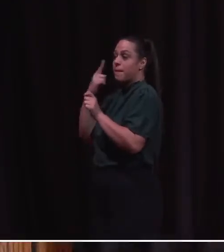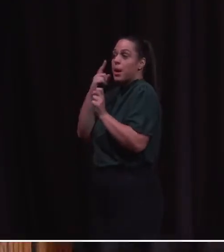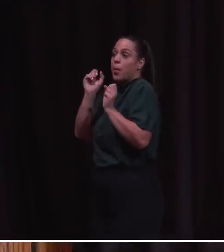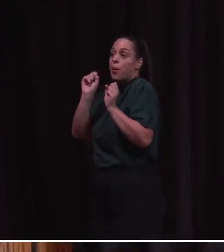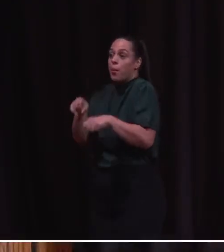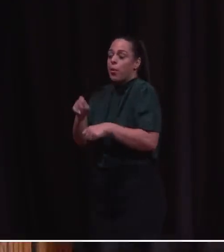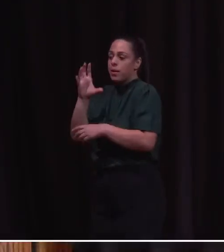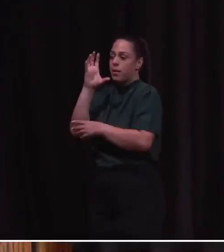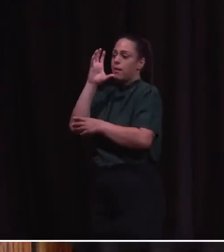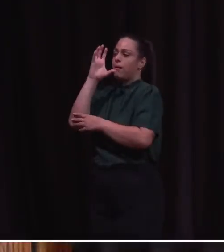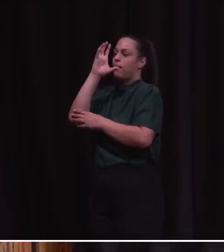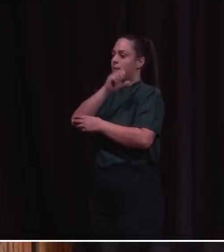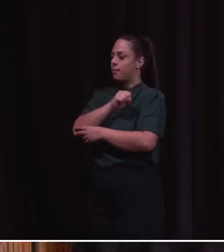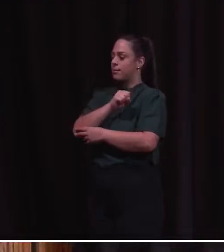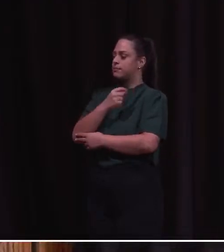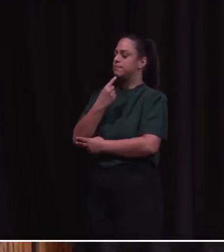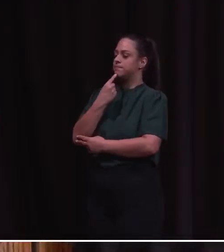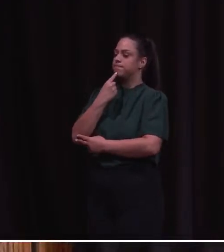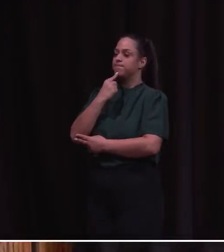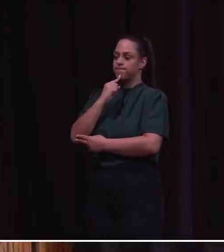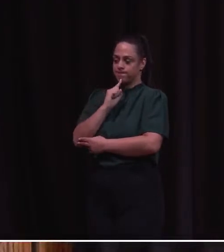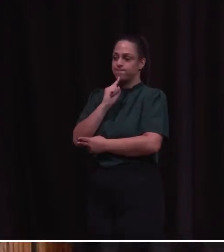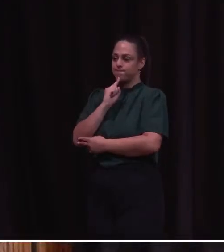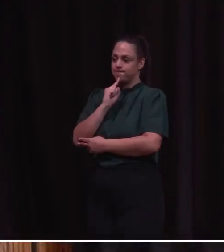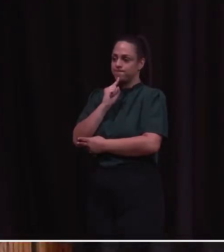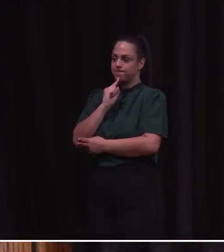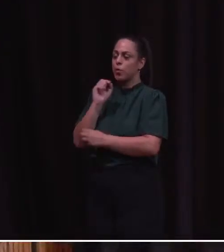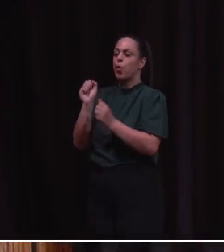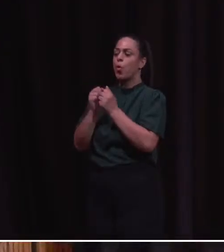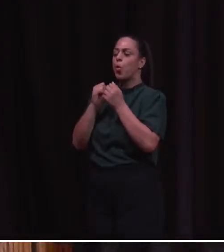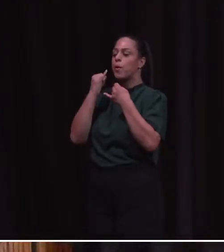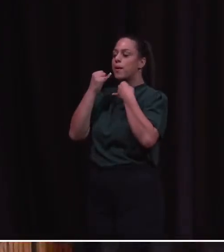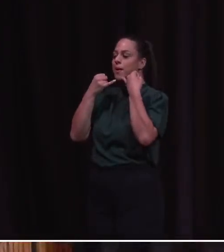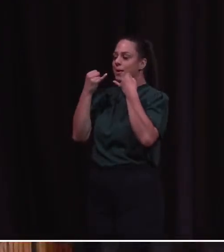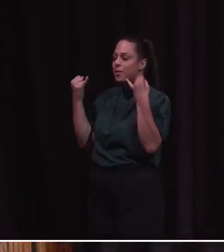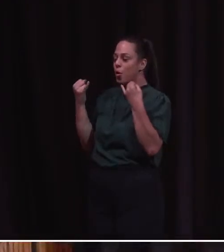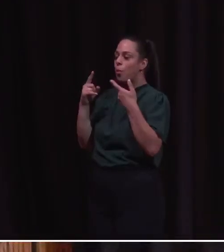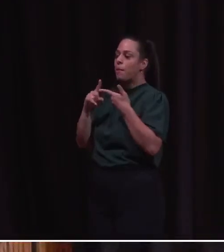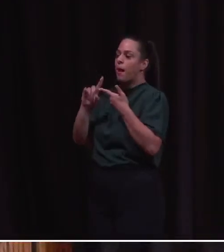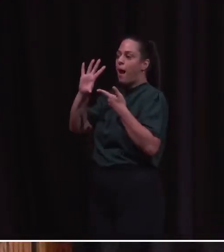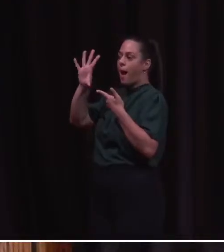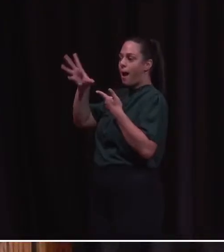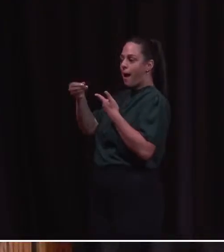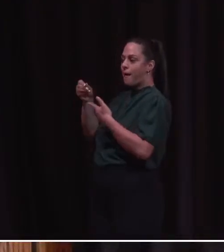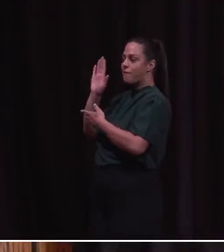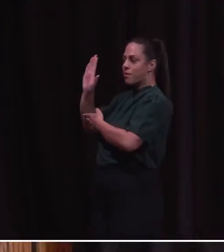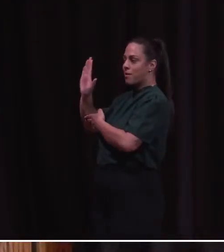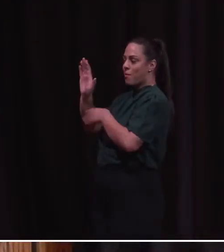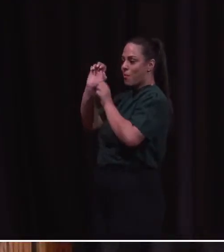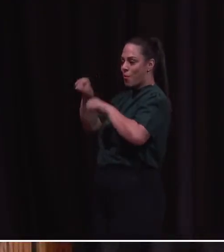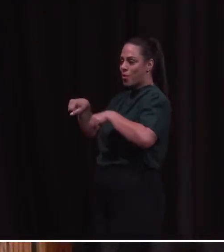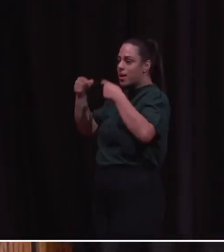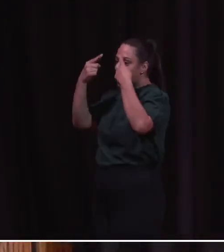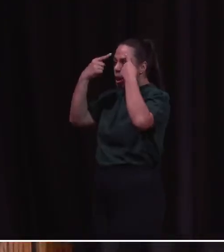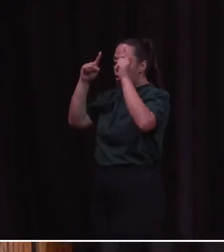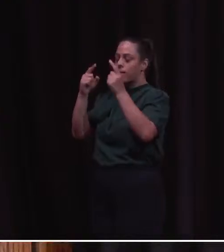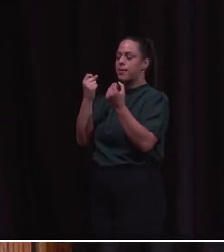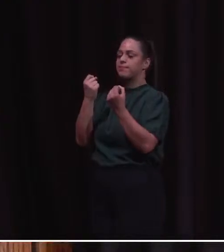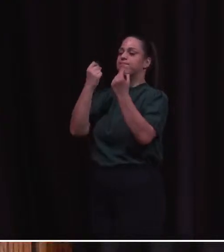African languages, cultures, and cosmologies for understanding our broader world." End of